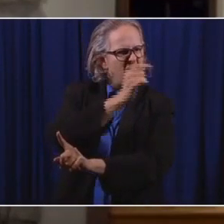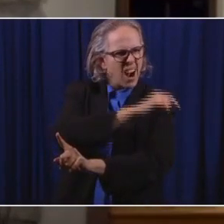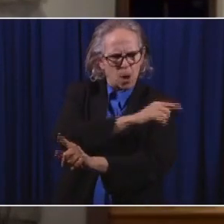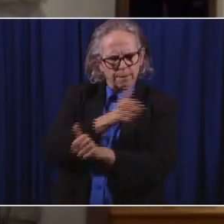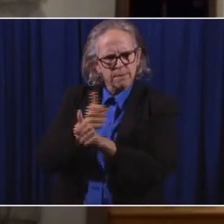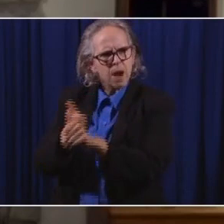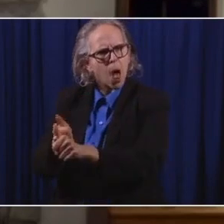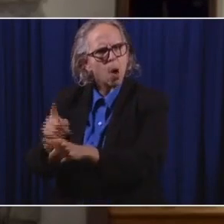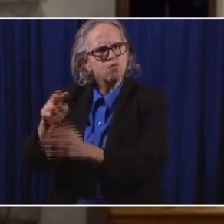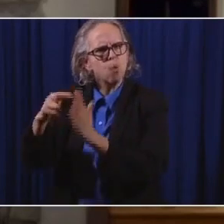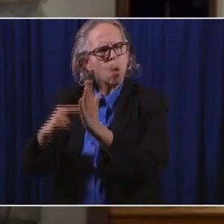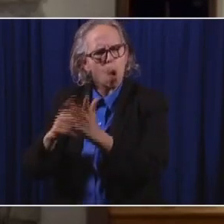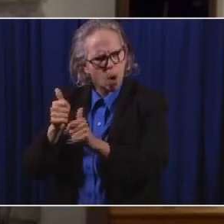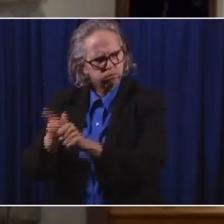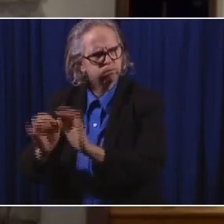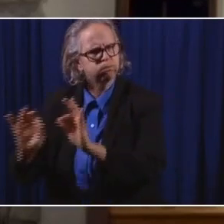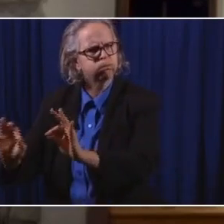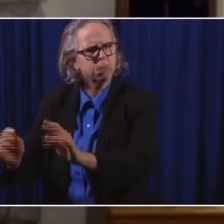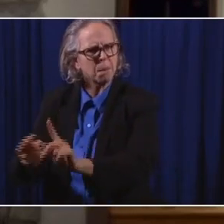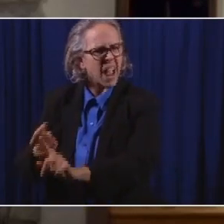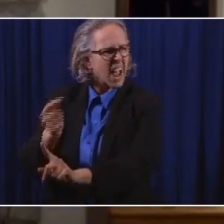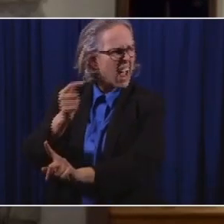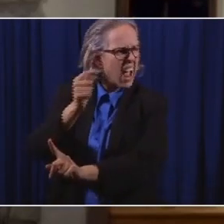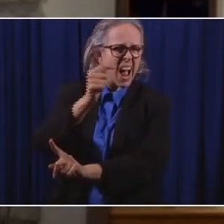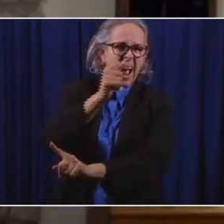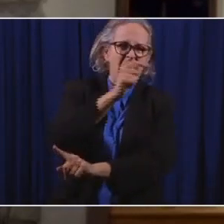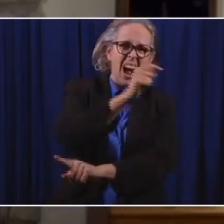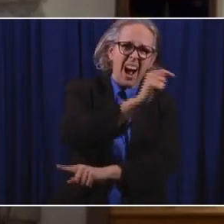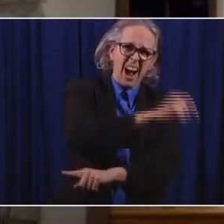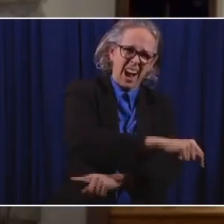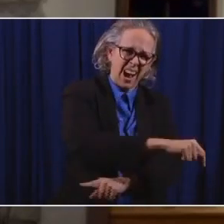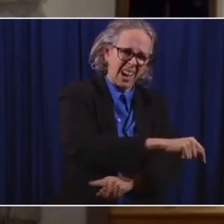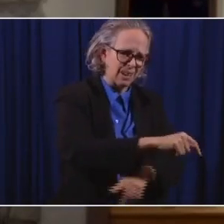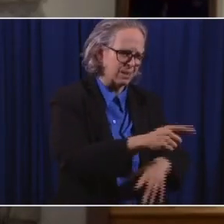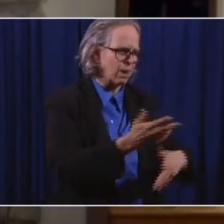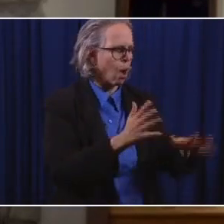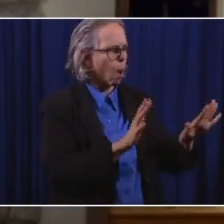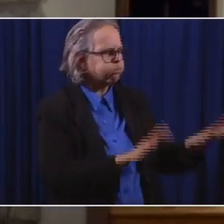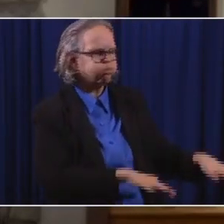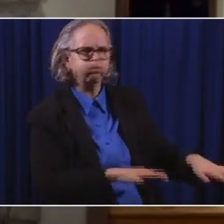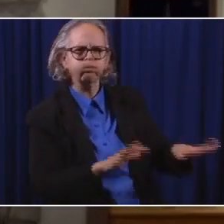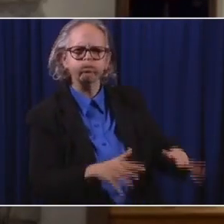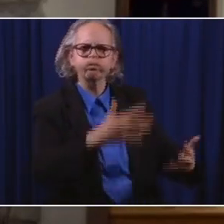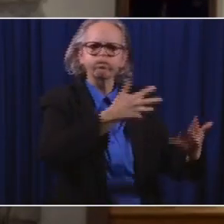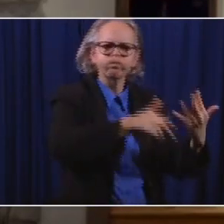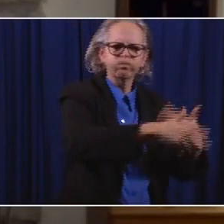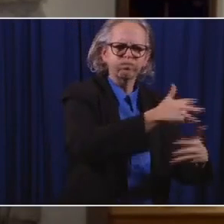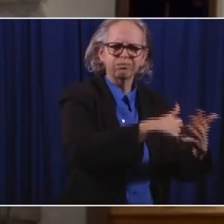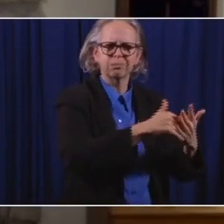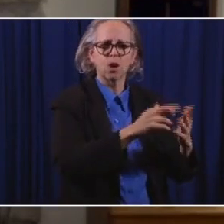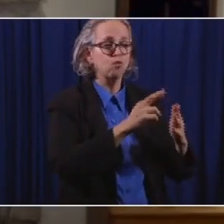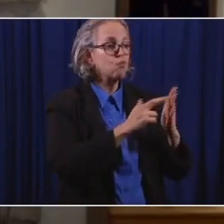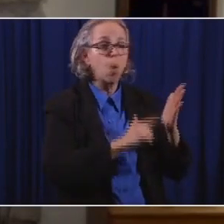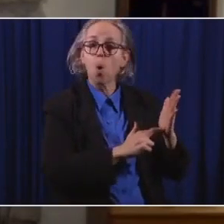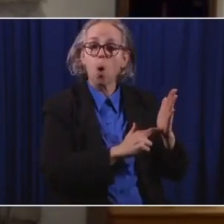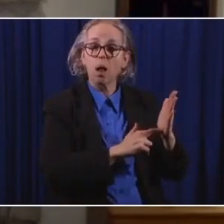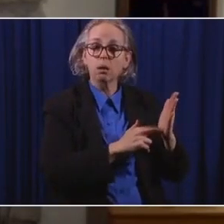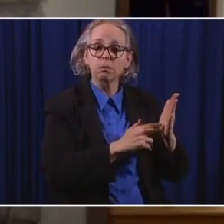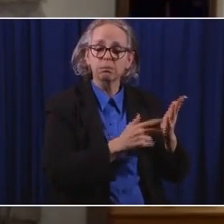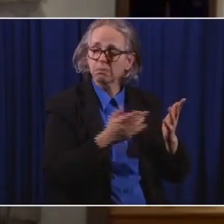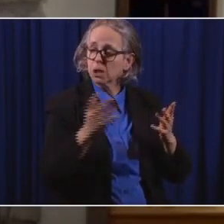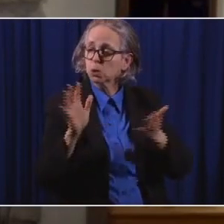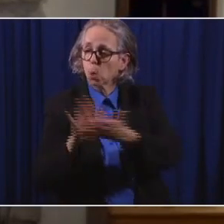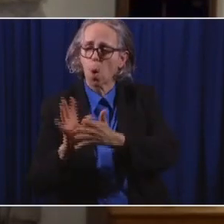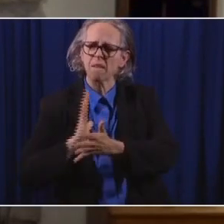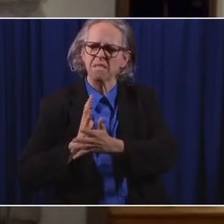Same way with schools. But where we're really seeing the spread is just the personal interactions, the more informal